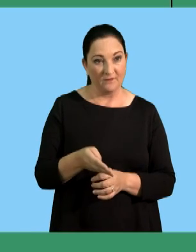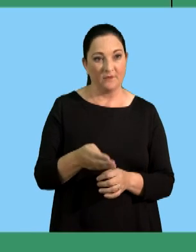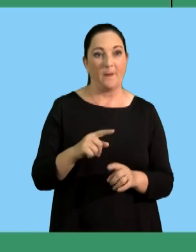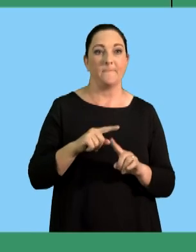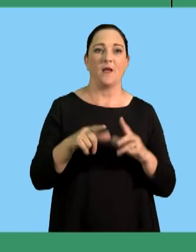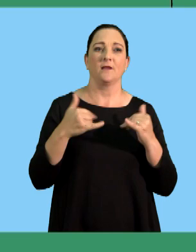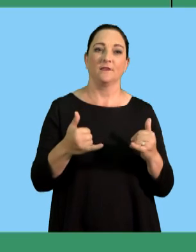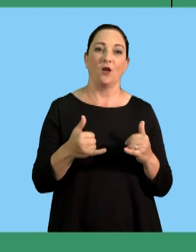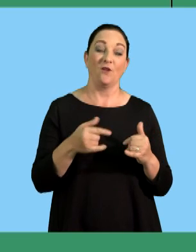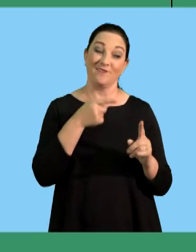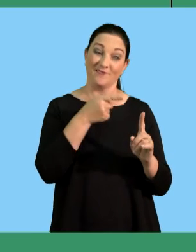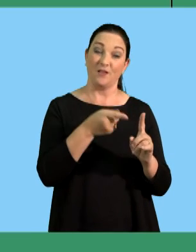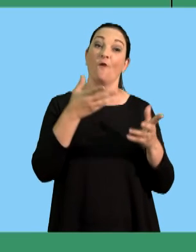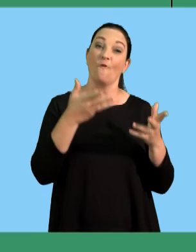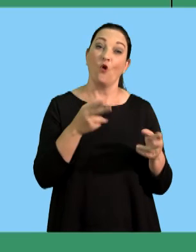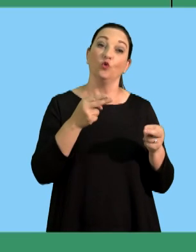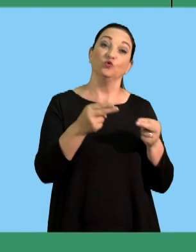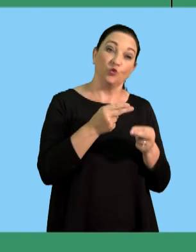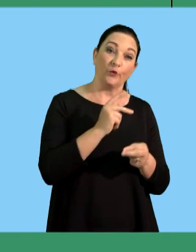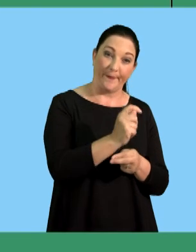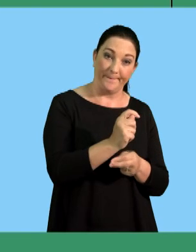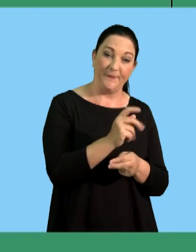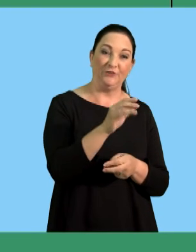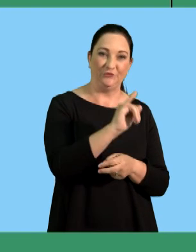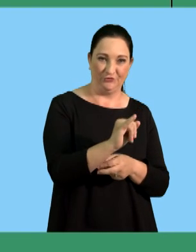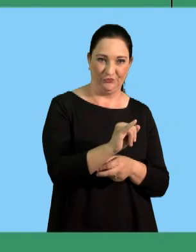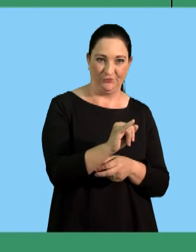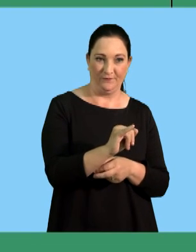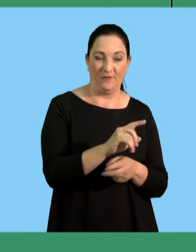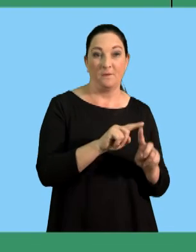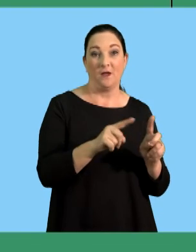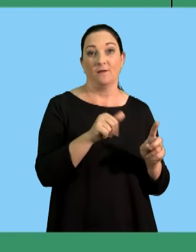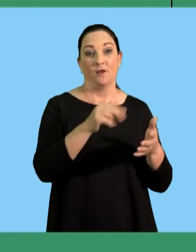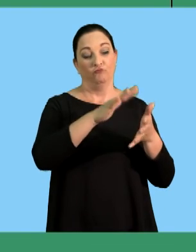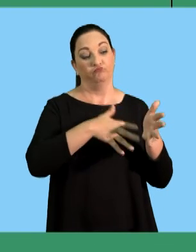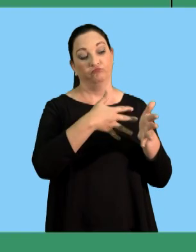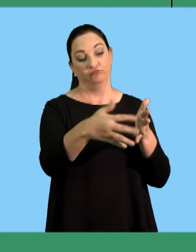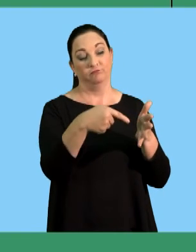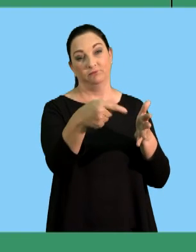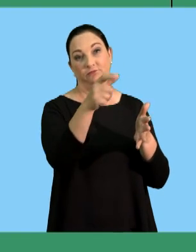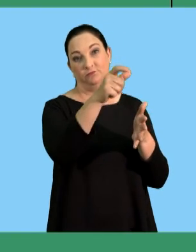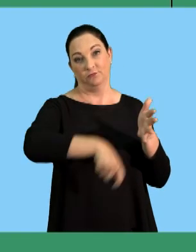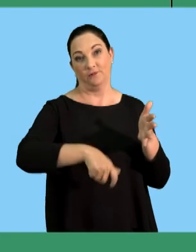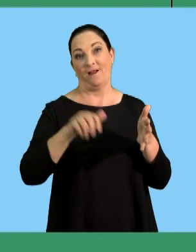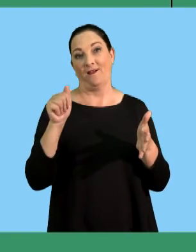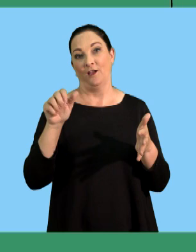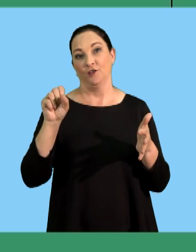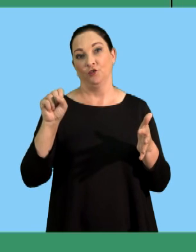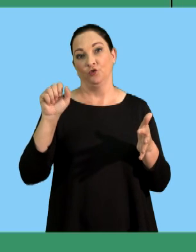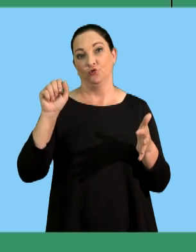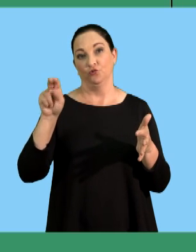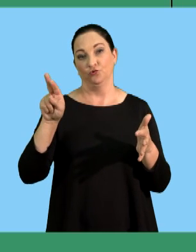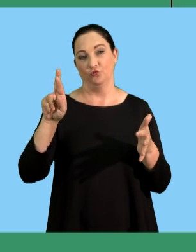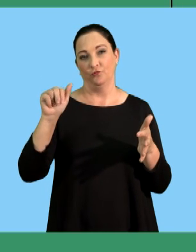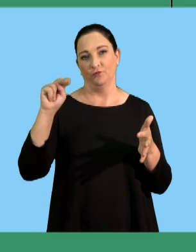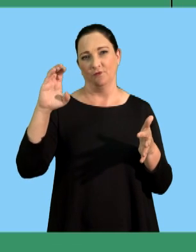to short-term insurance. That is what insurance is applicable to. Then when you look into assurance on the other side, it is